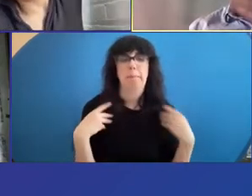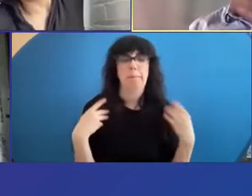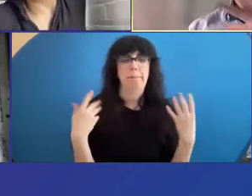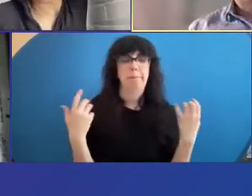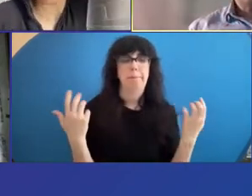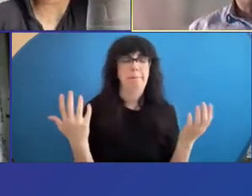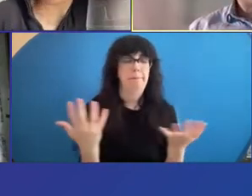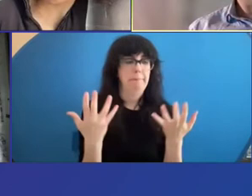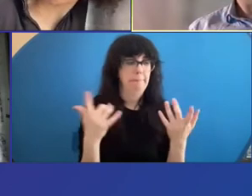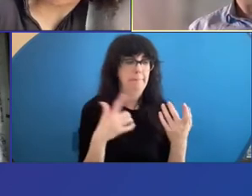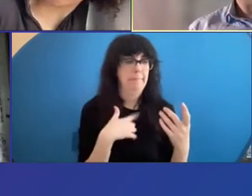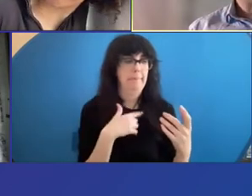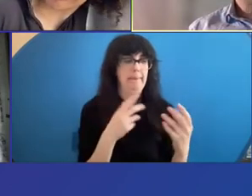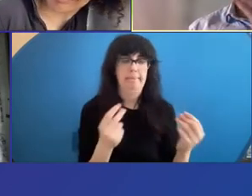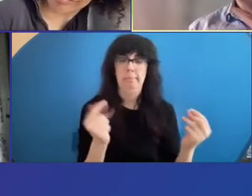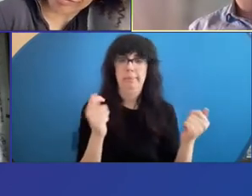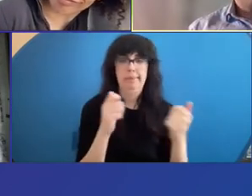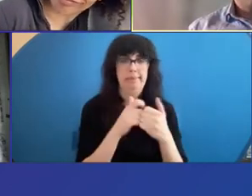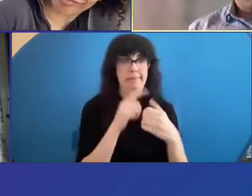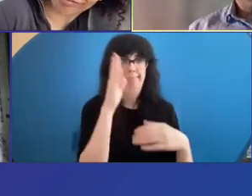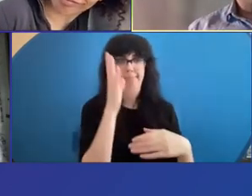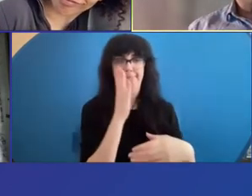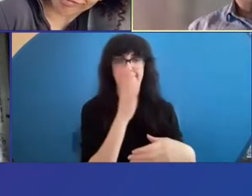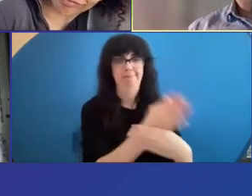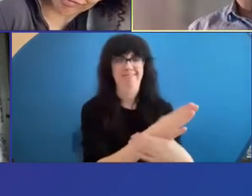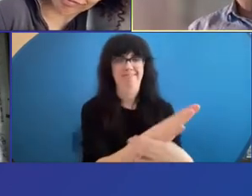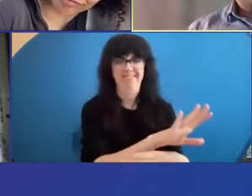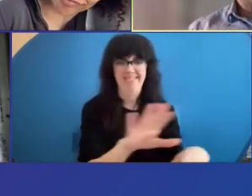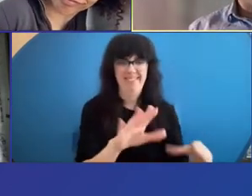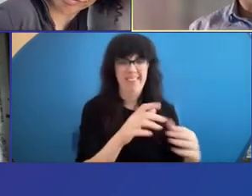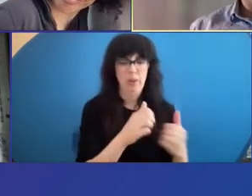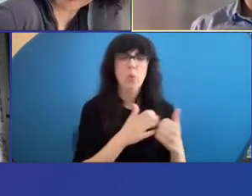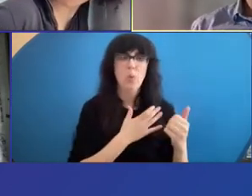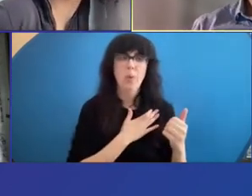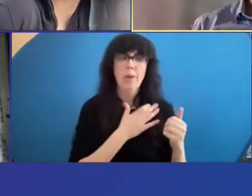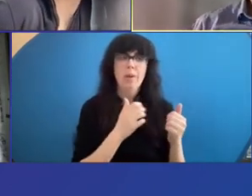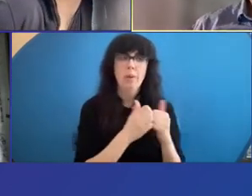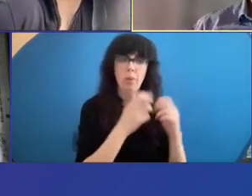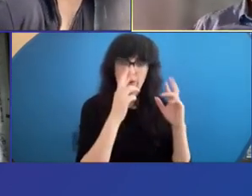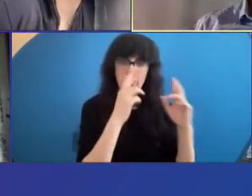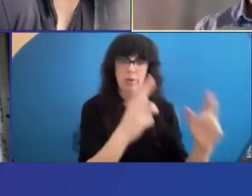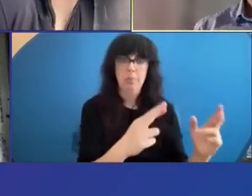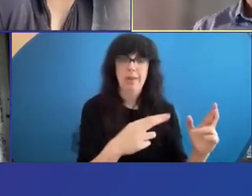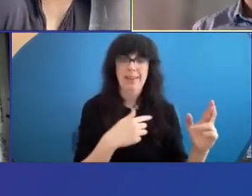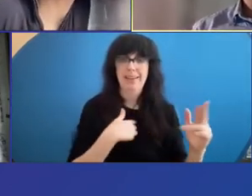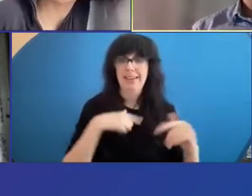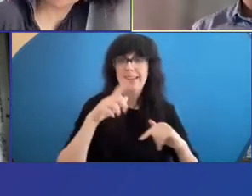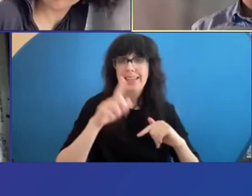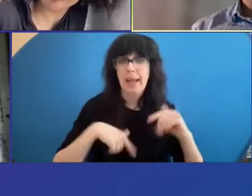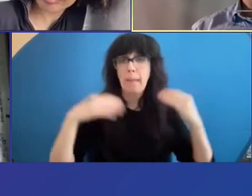I corrected immediately. I said, with due respect,